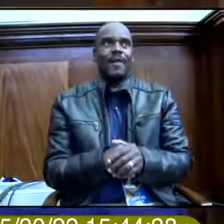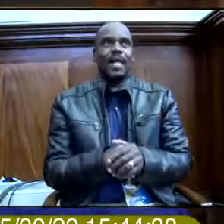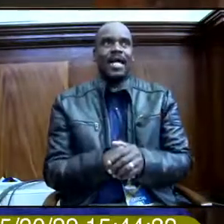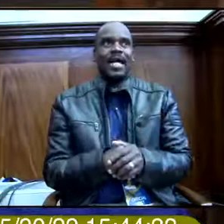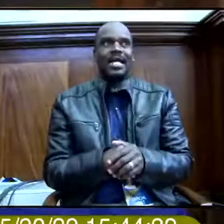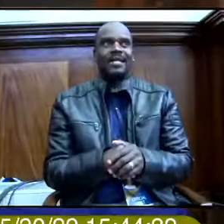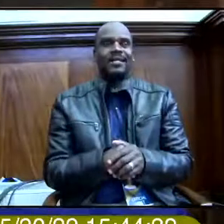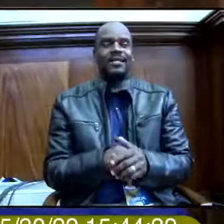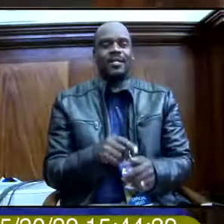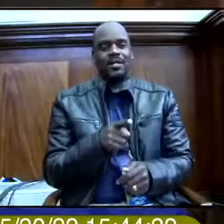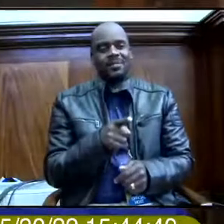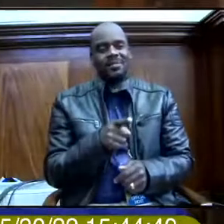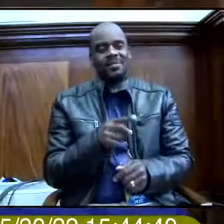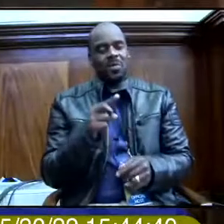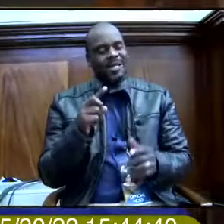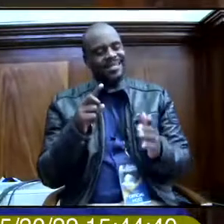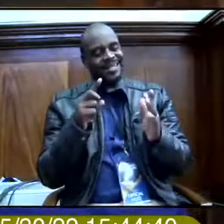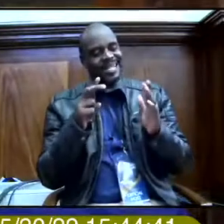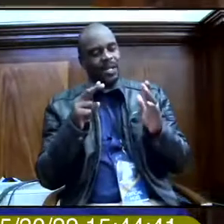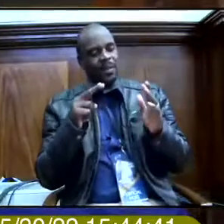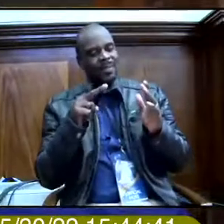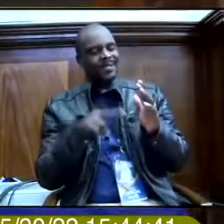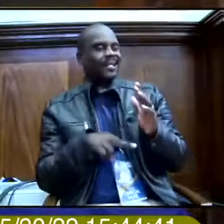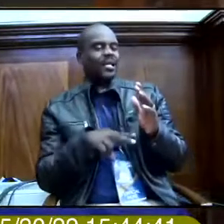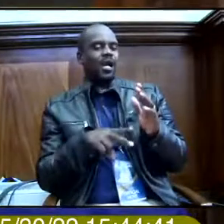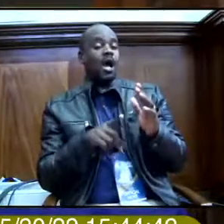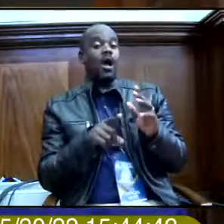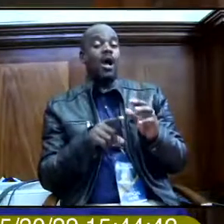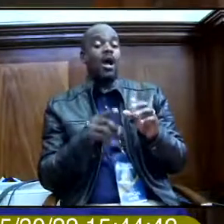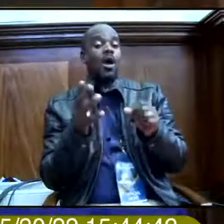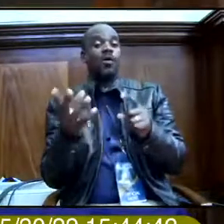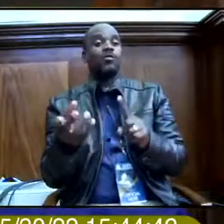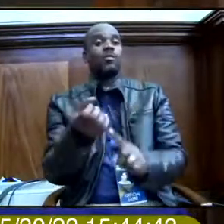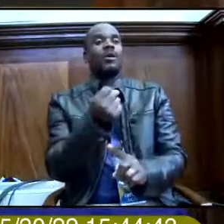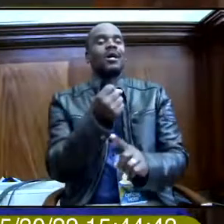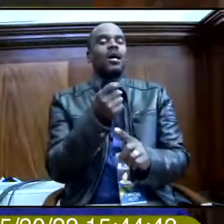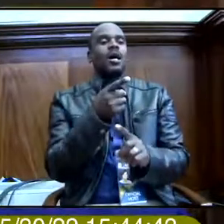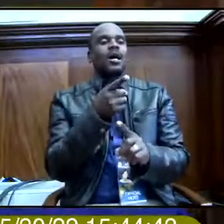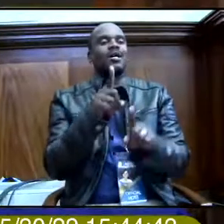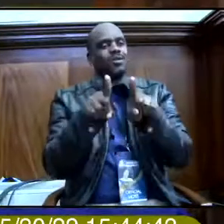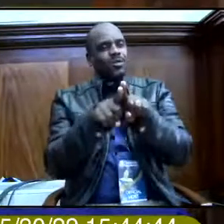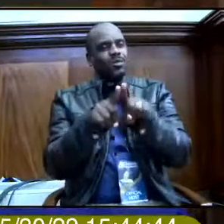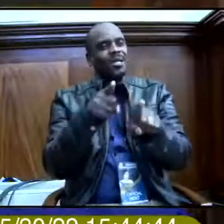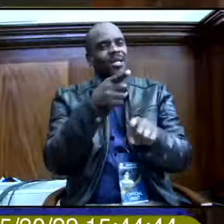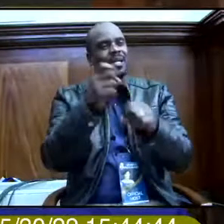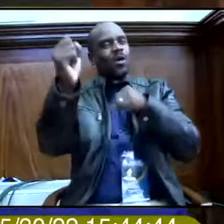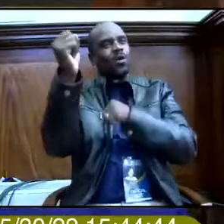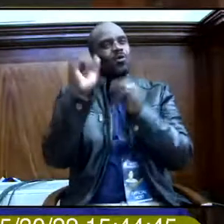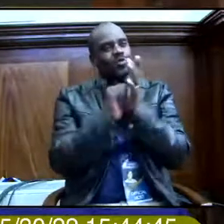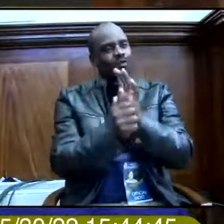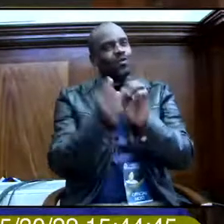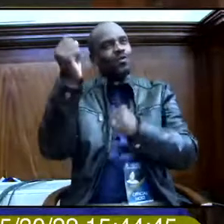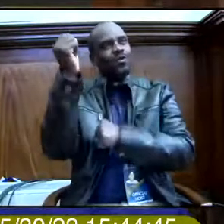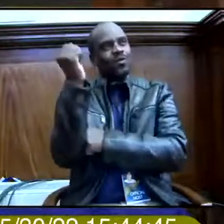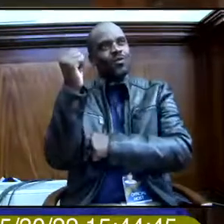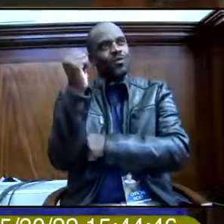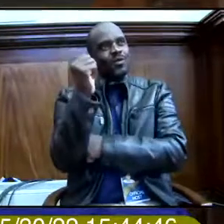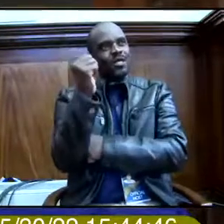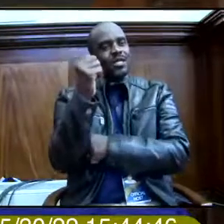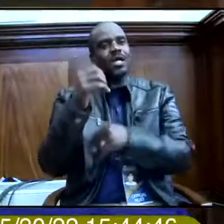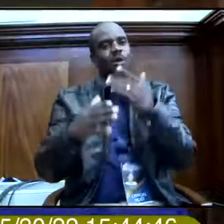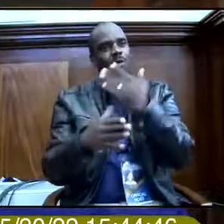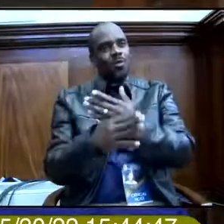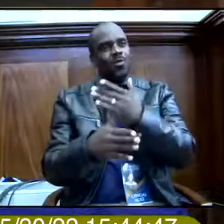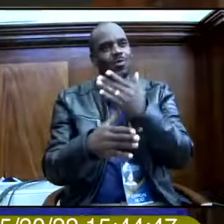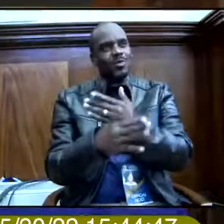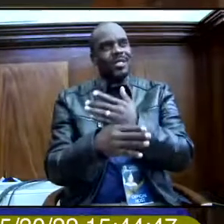disgusting to find that the very same security officer who are working under a certain